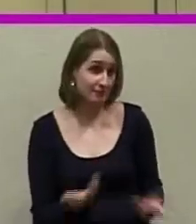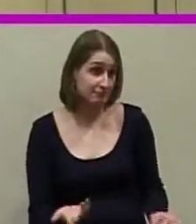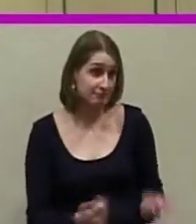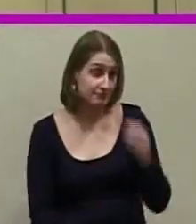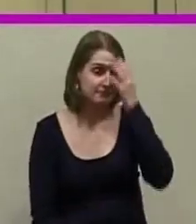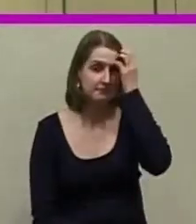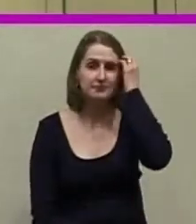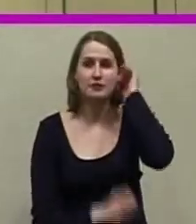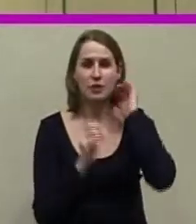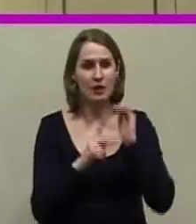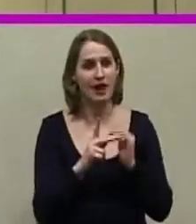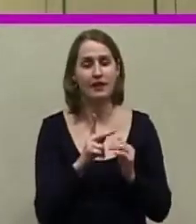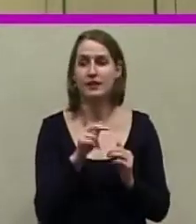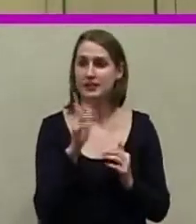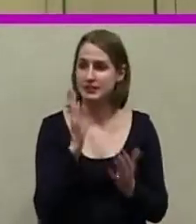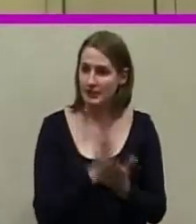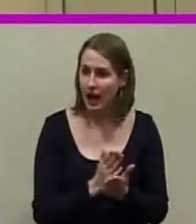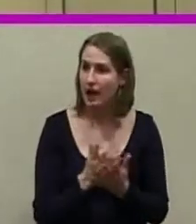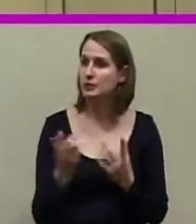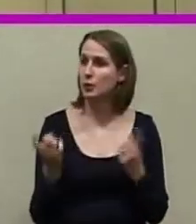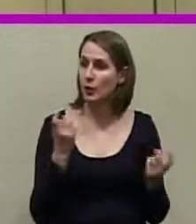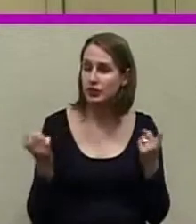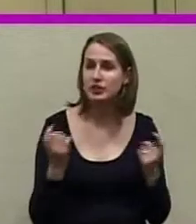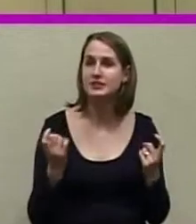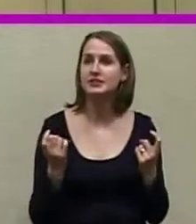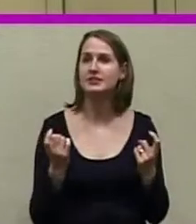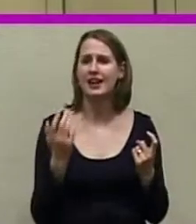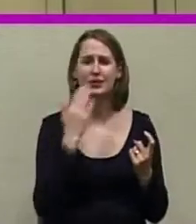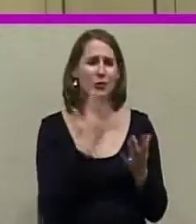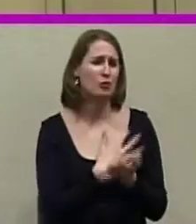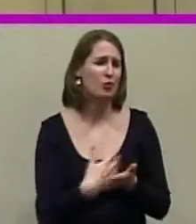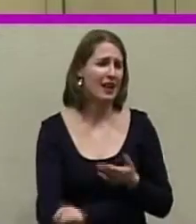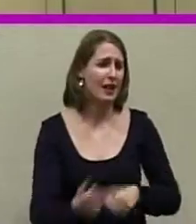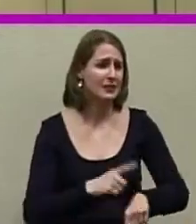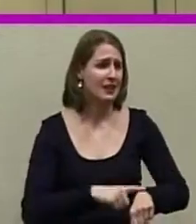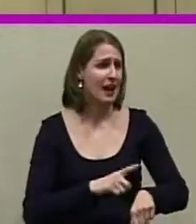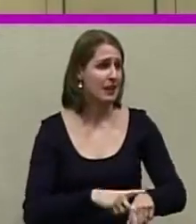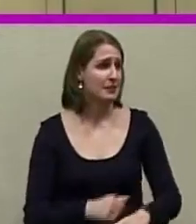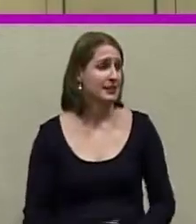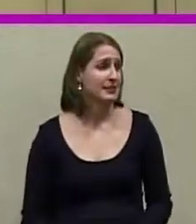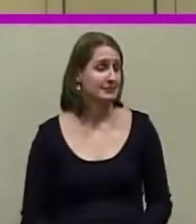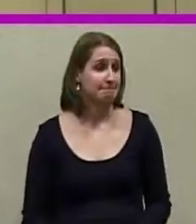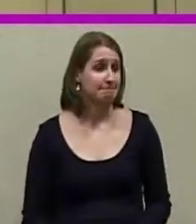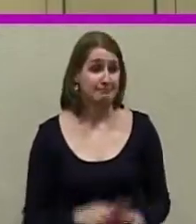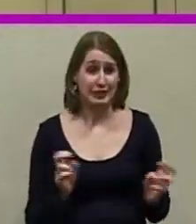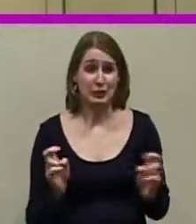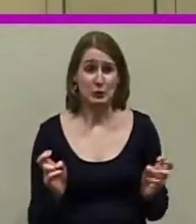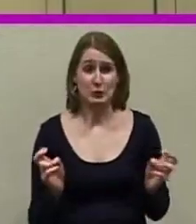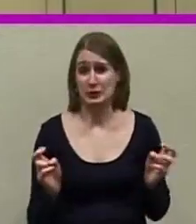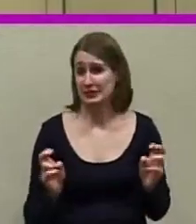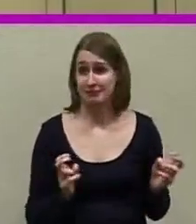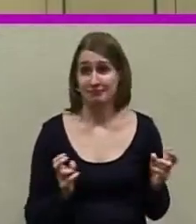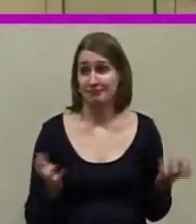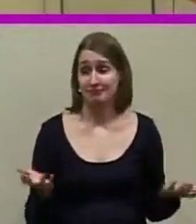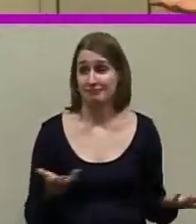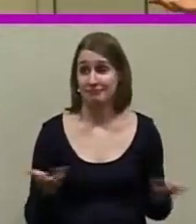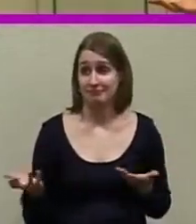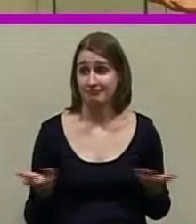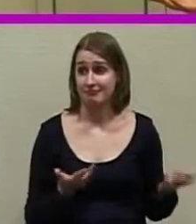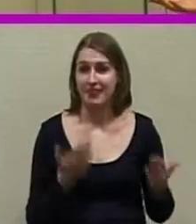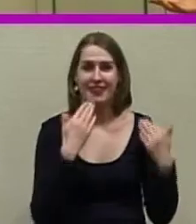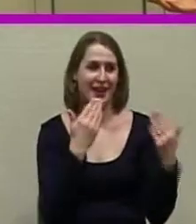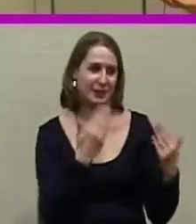All right. Let me stop and see what questions people have, comments. I know we ran out of time. Issues, comments.